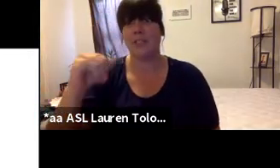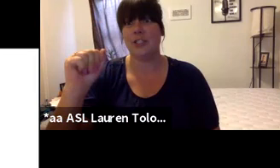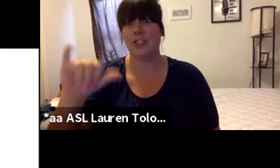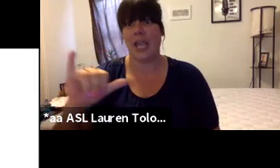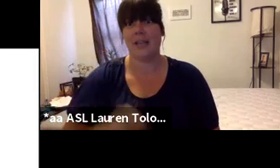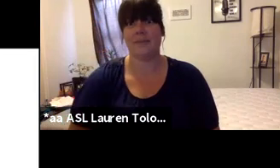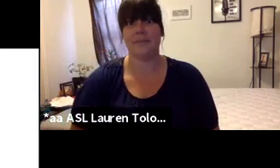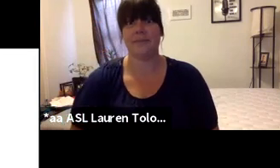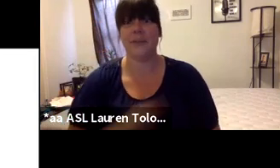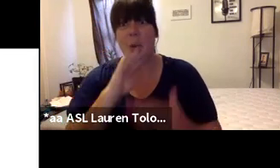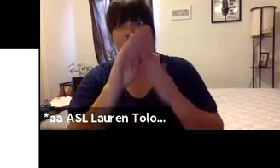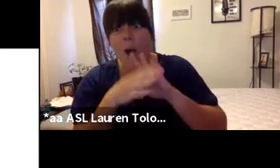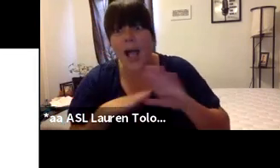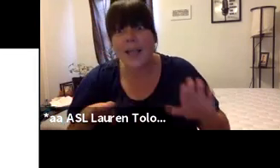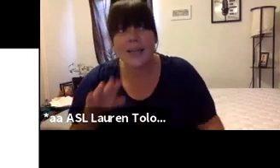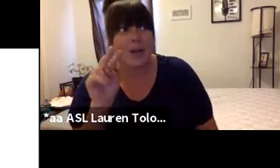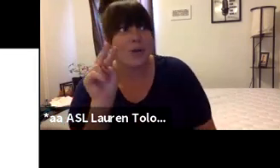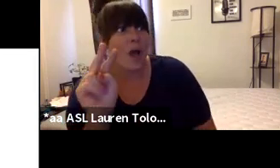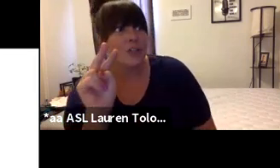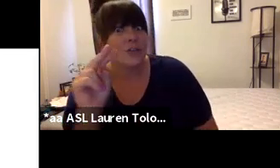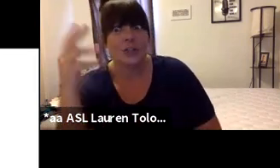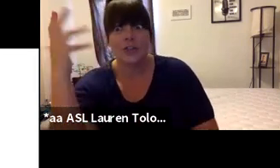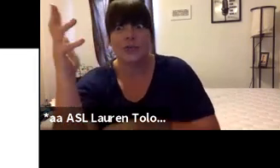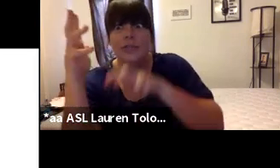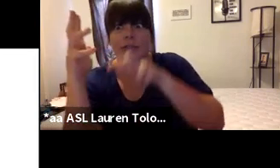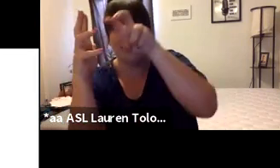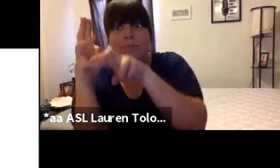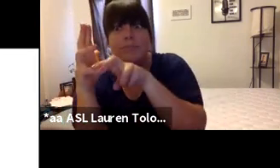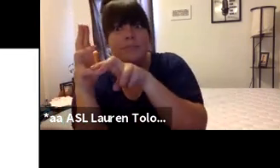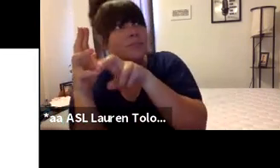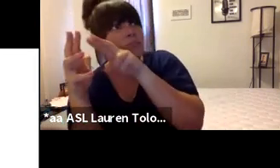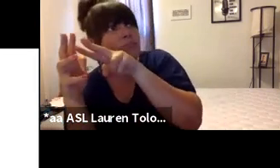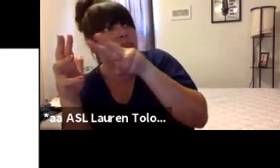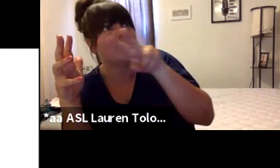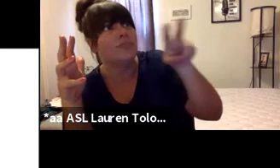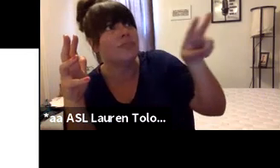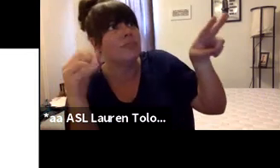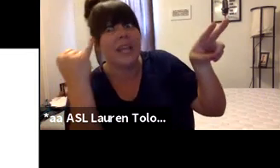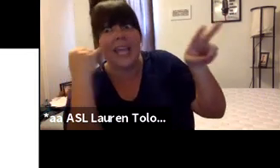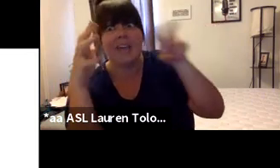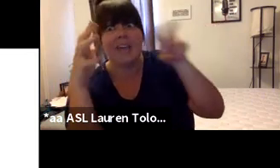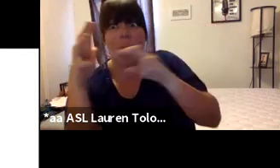Quiet and watchful in a nearby tree. But if you get close to her, you'll see.